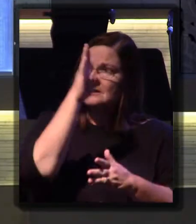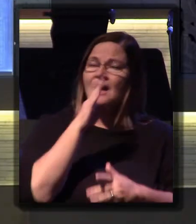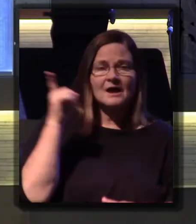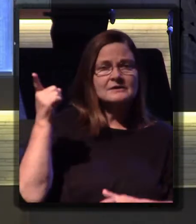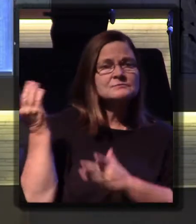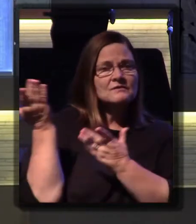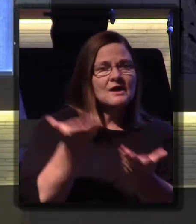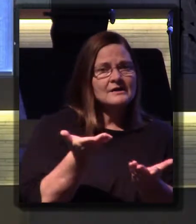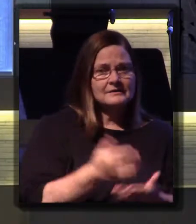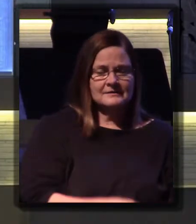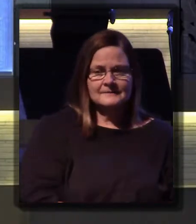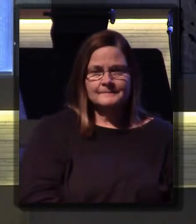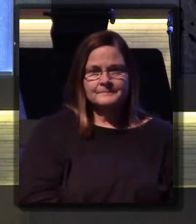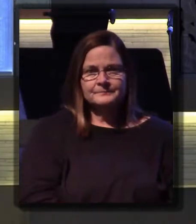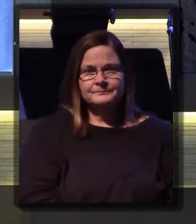the survival